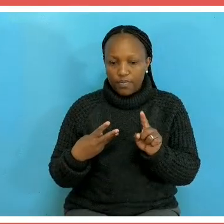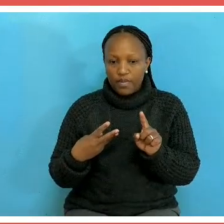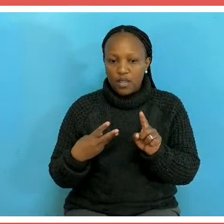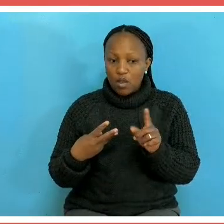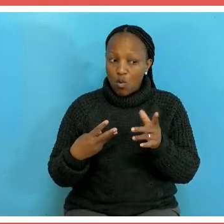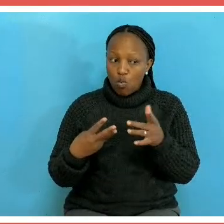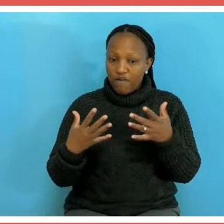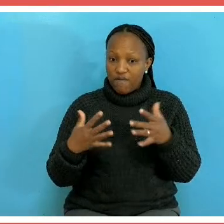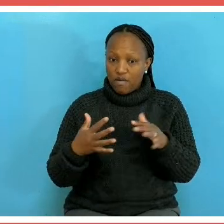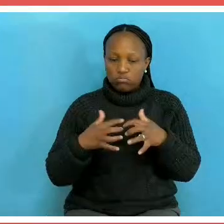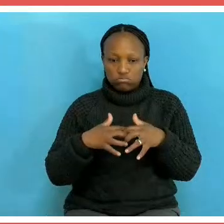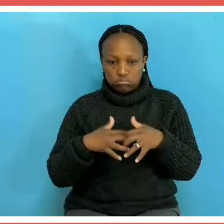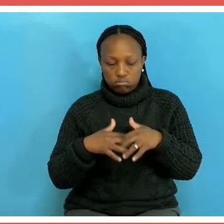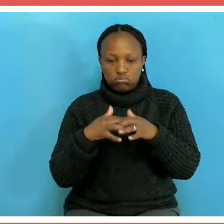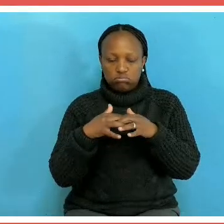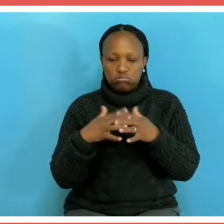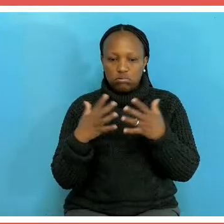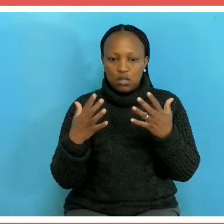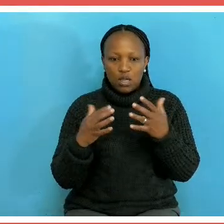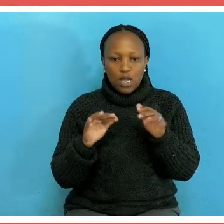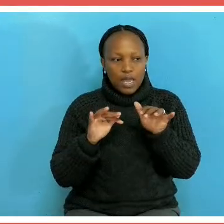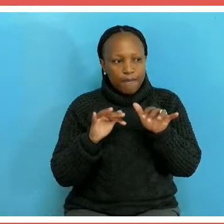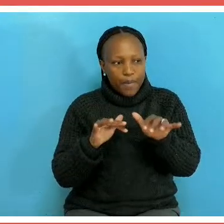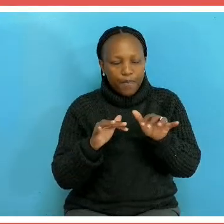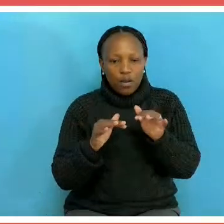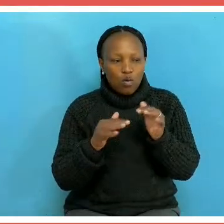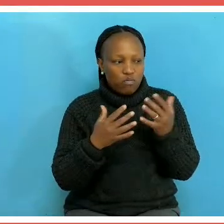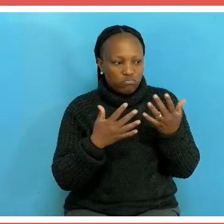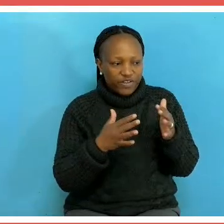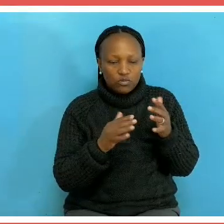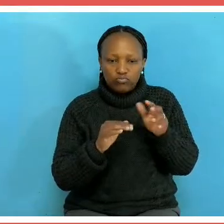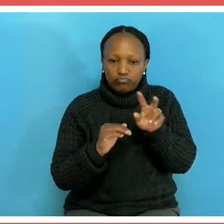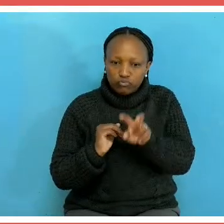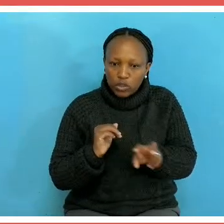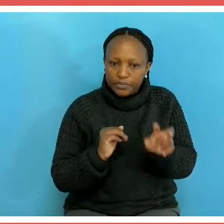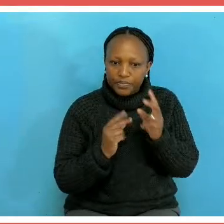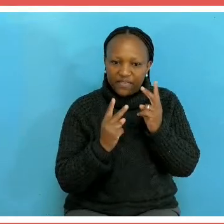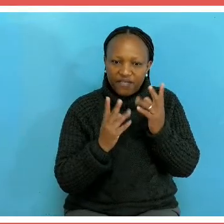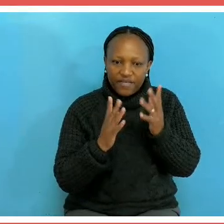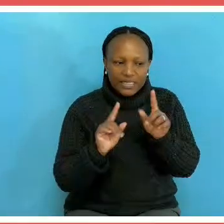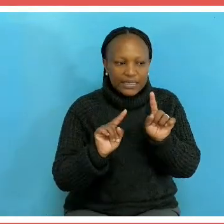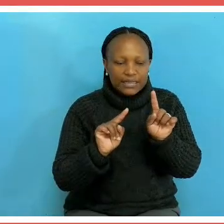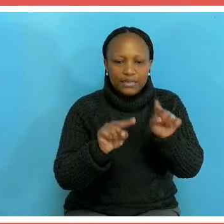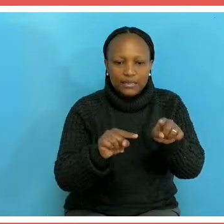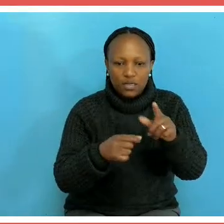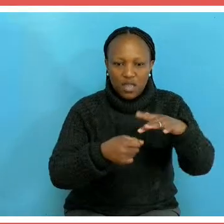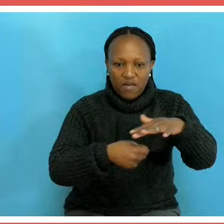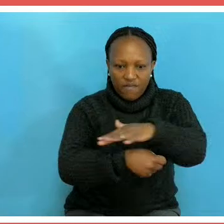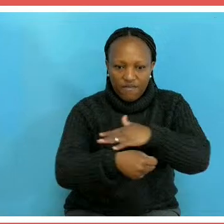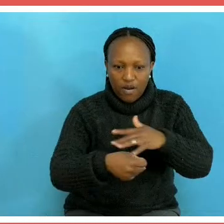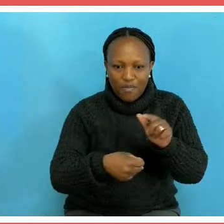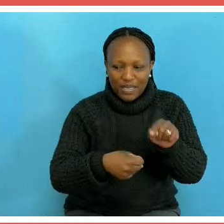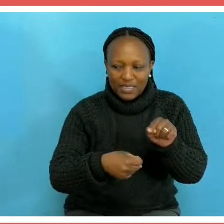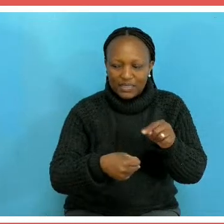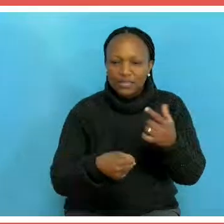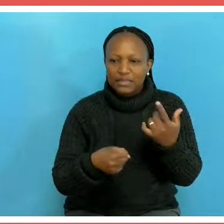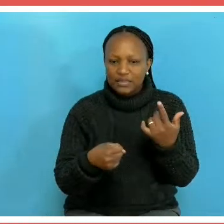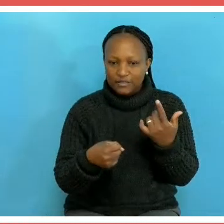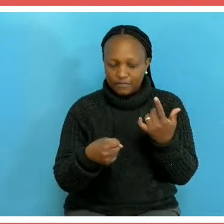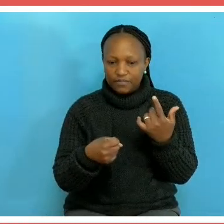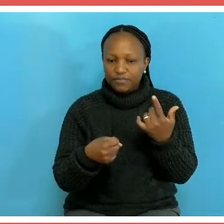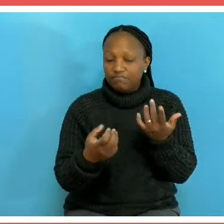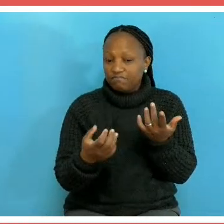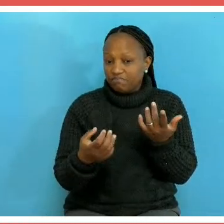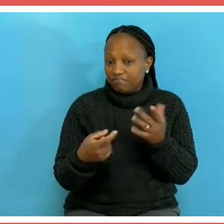bring in the guests or the tourism within the local environment, it has also what